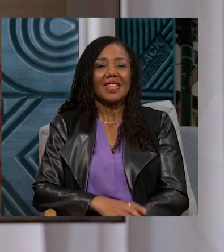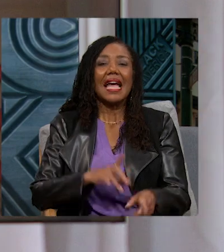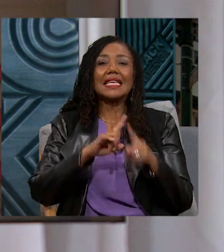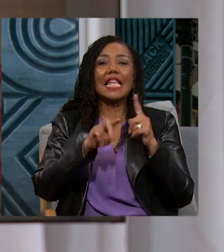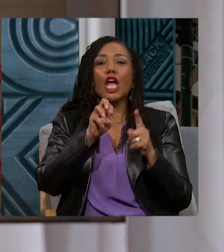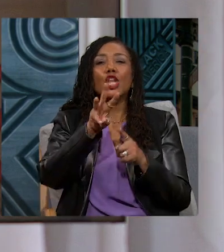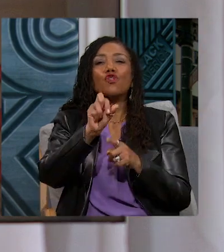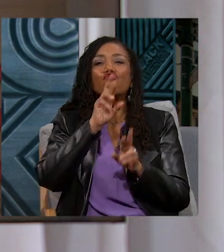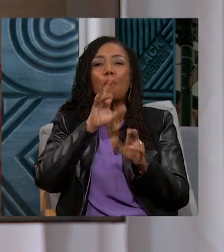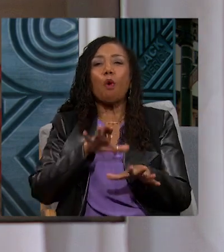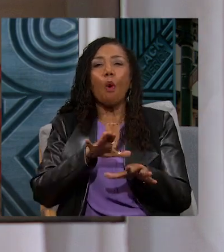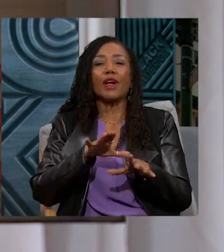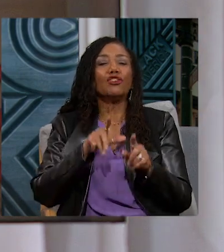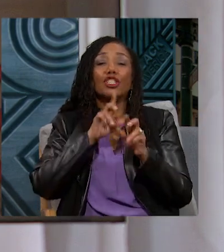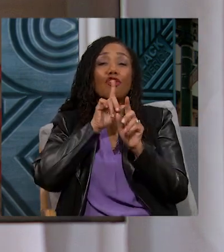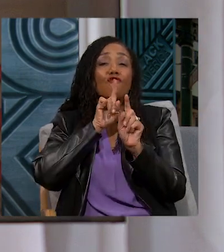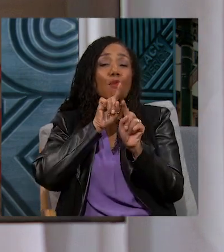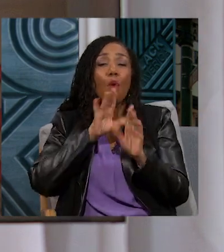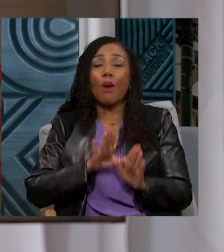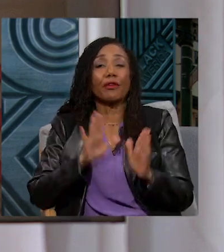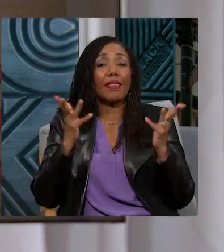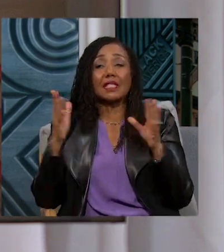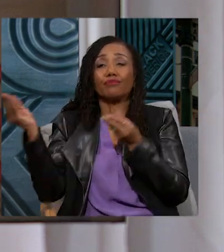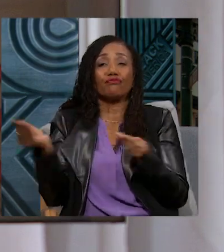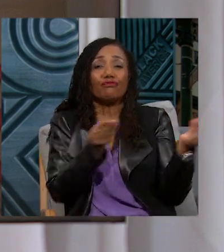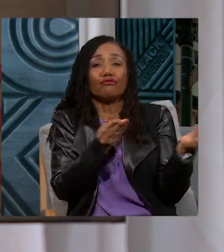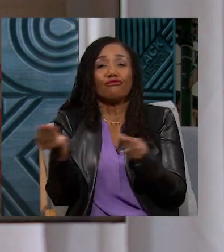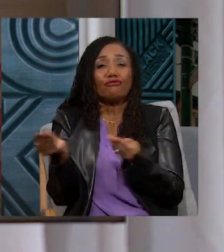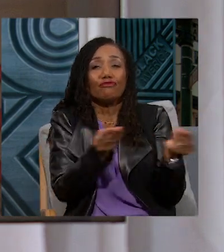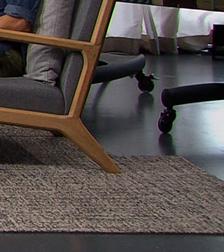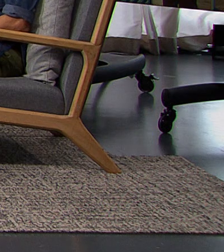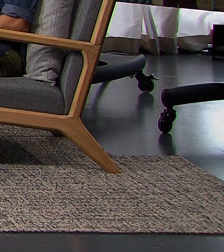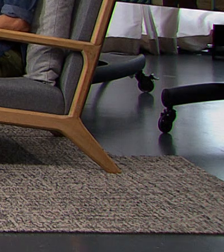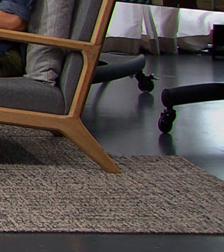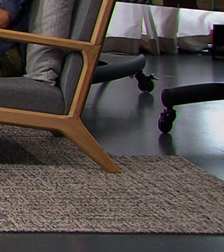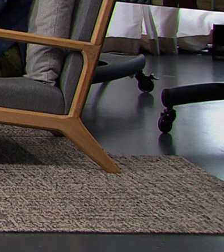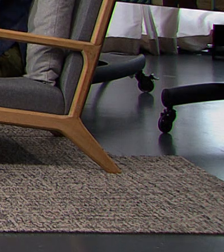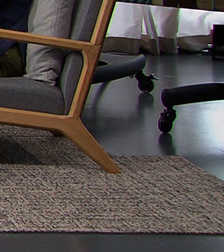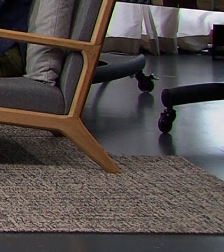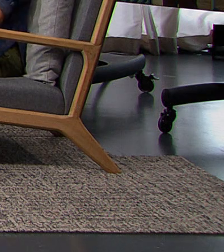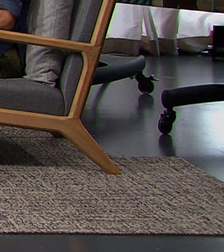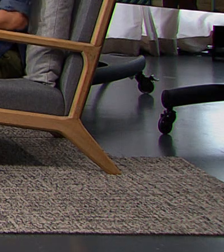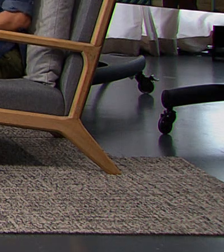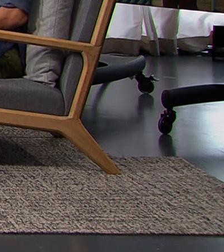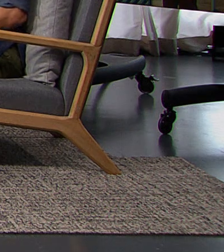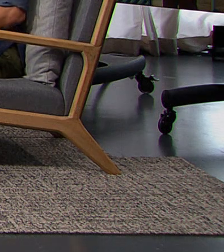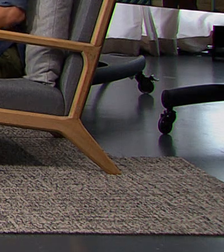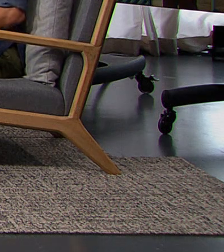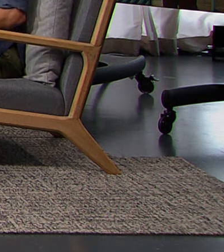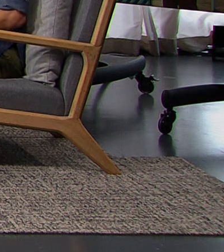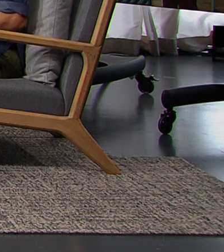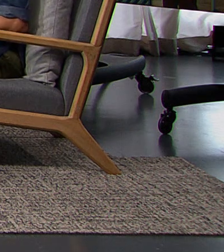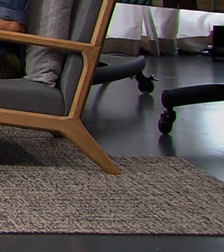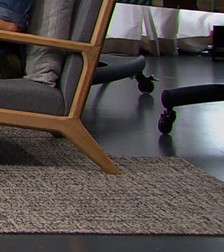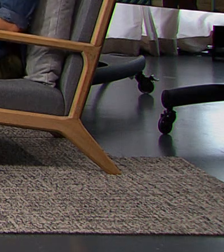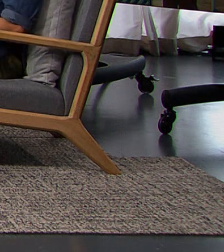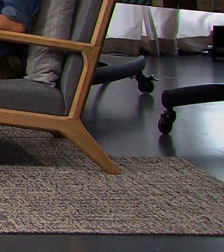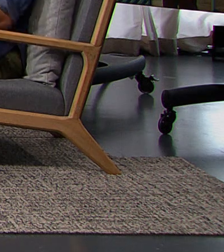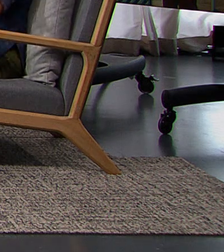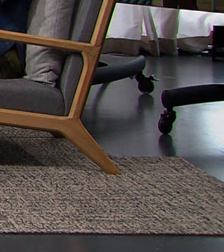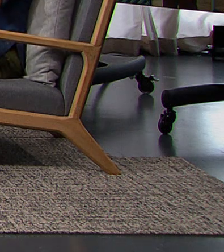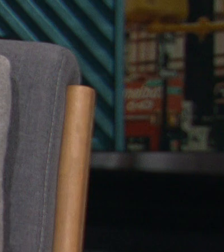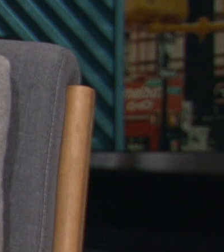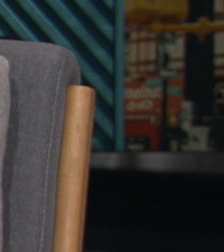It's like being a news reporter, right? You're just a reporter. Yes, just the facts, ma'am. You know,